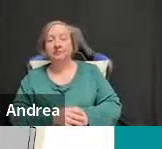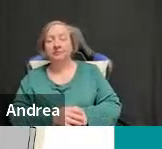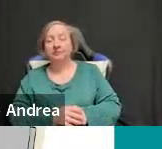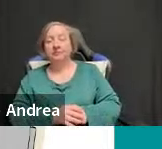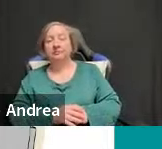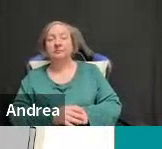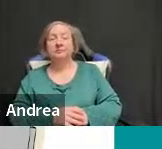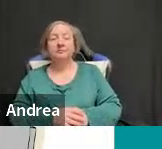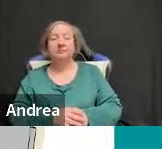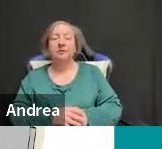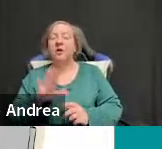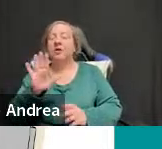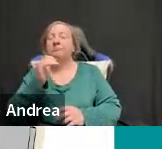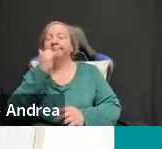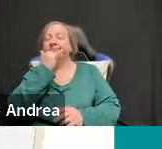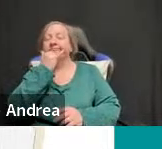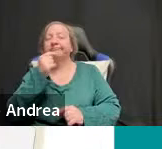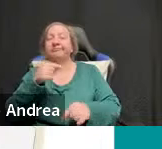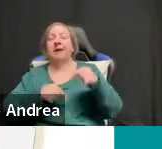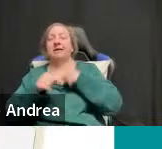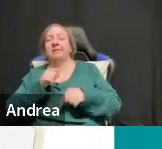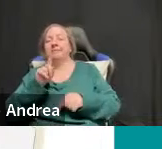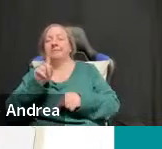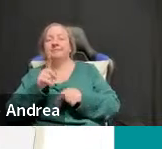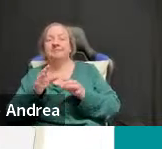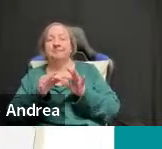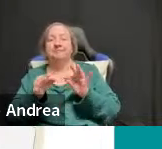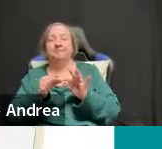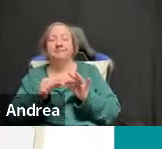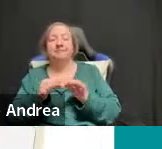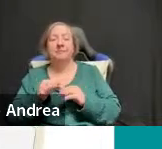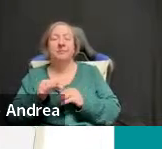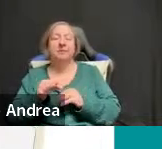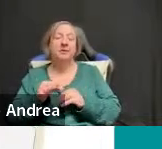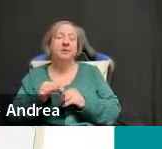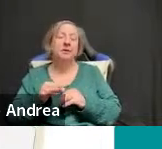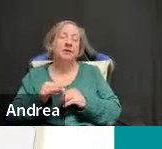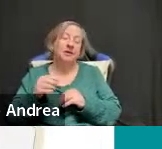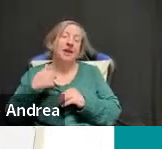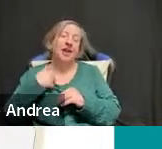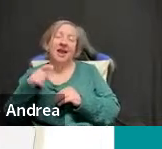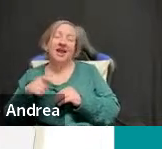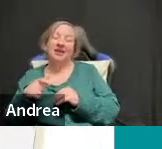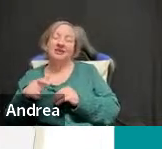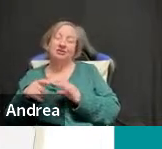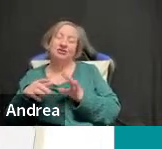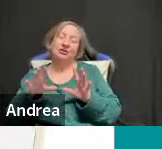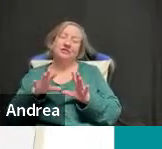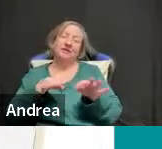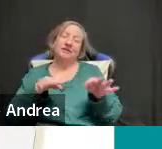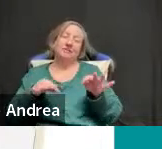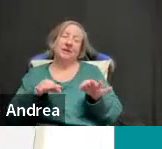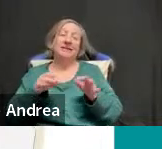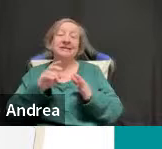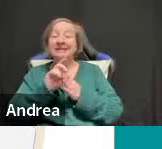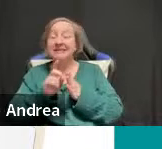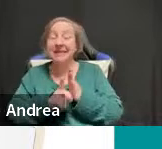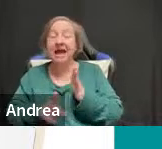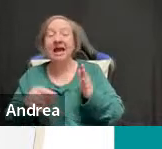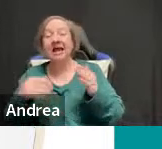Well, actually, go back. I want to say one thing. So when I should have let off, design can be a kind